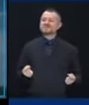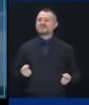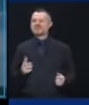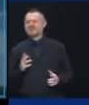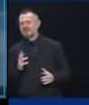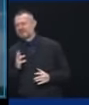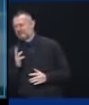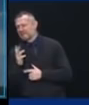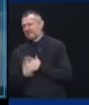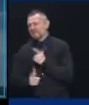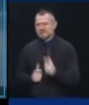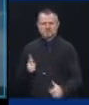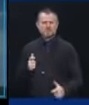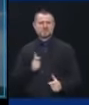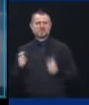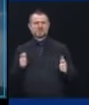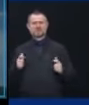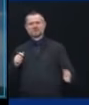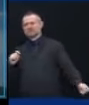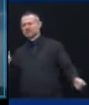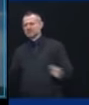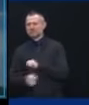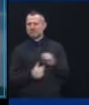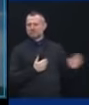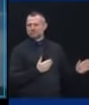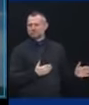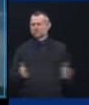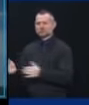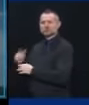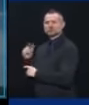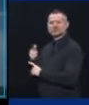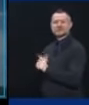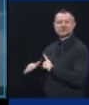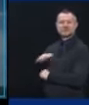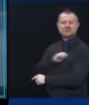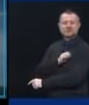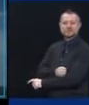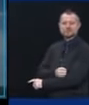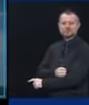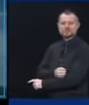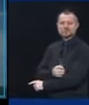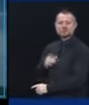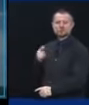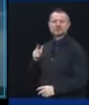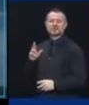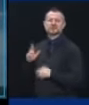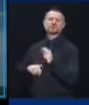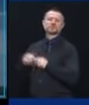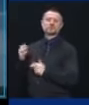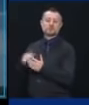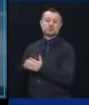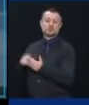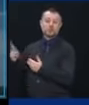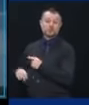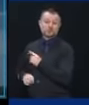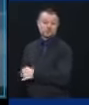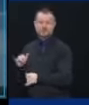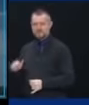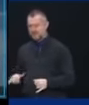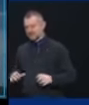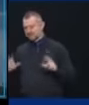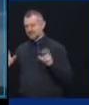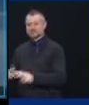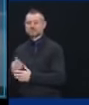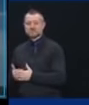to renewable energy. And that's our green rebuilding program. That has to be funded. Universal